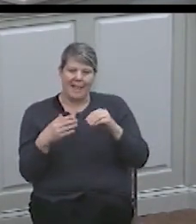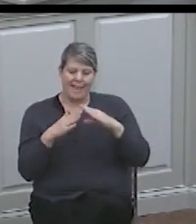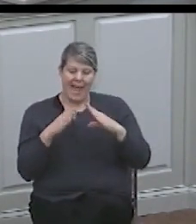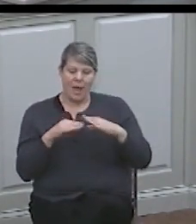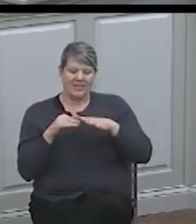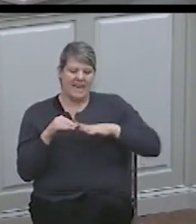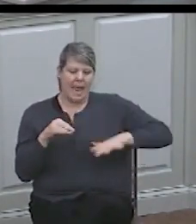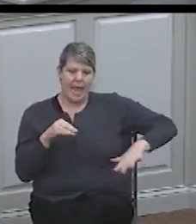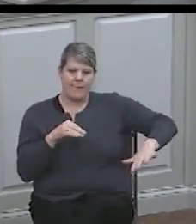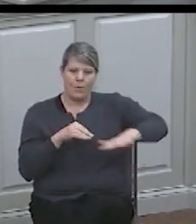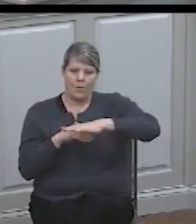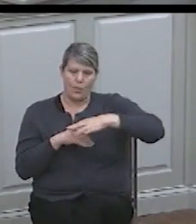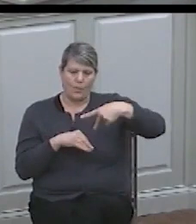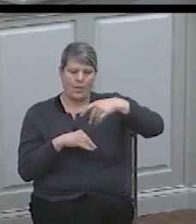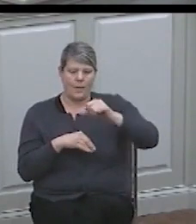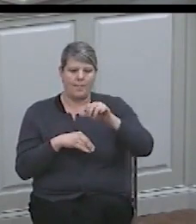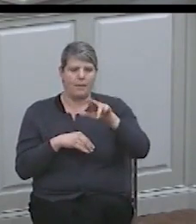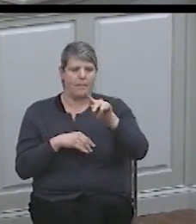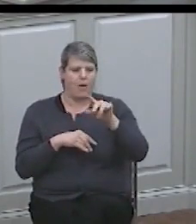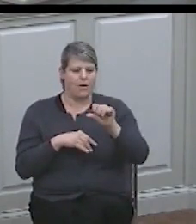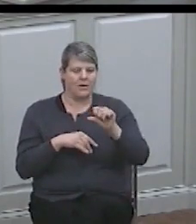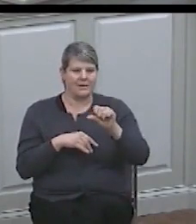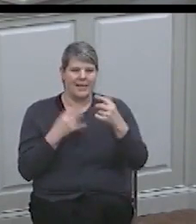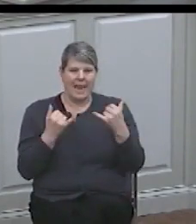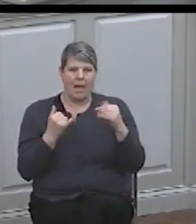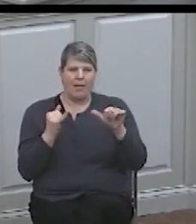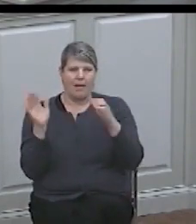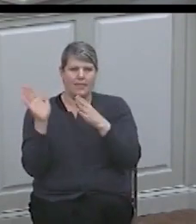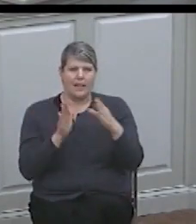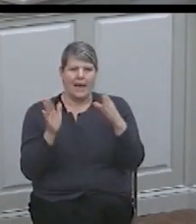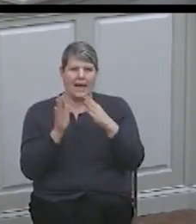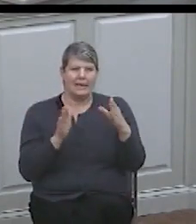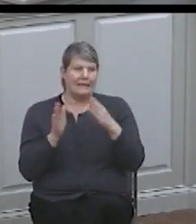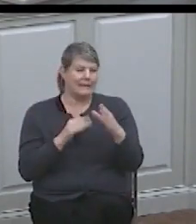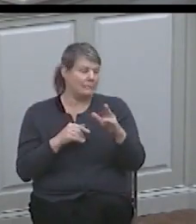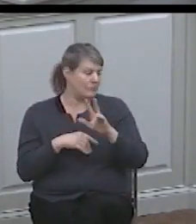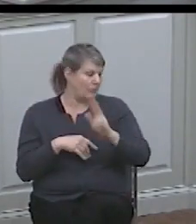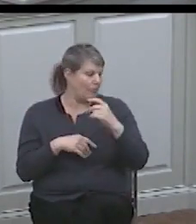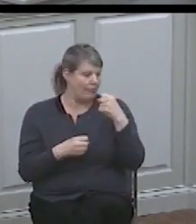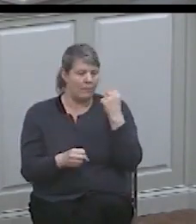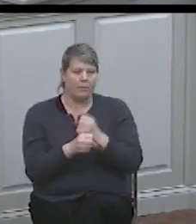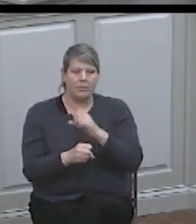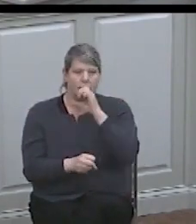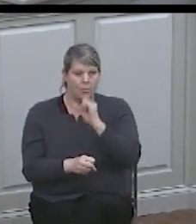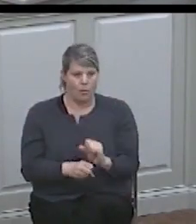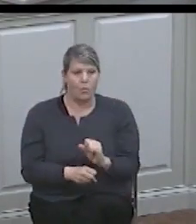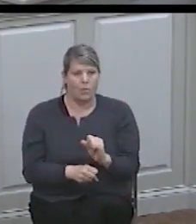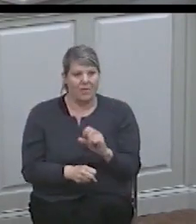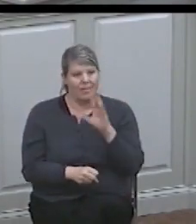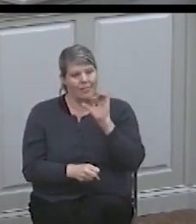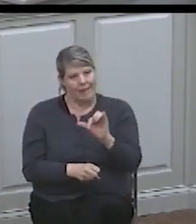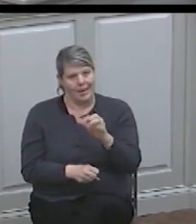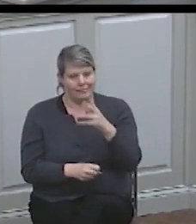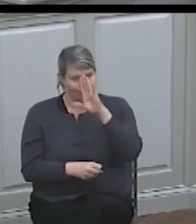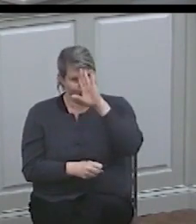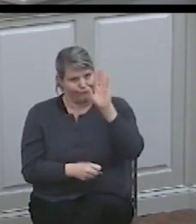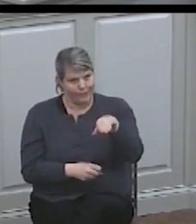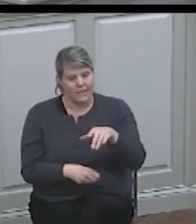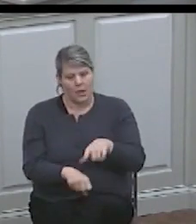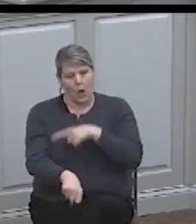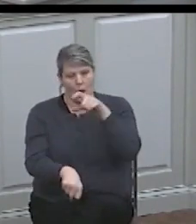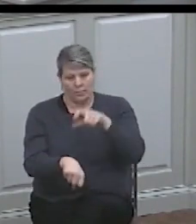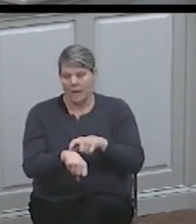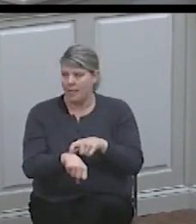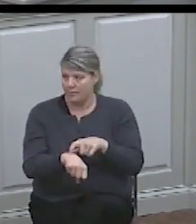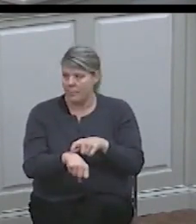which is now almost 30 years old. So that's a long time. And the park was